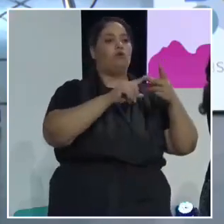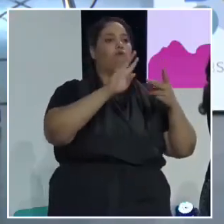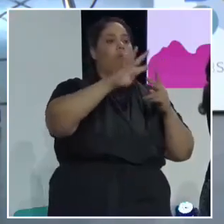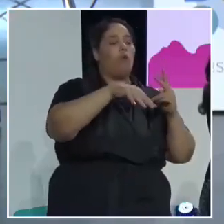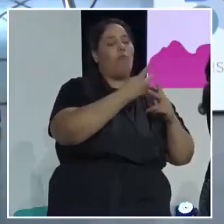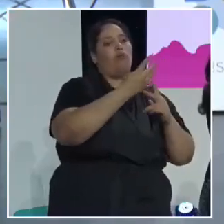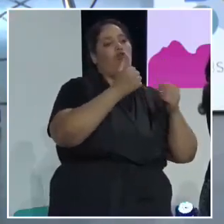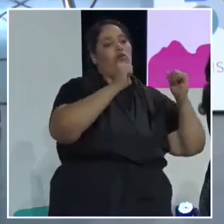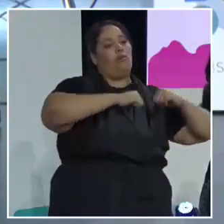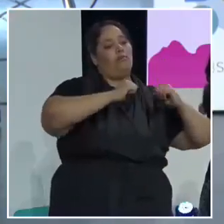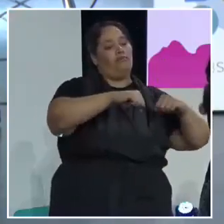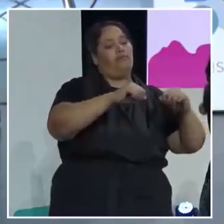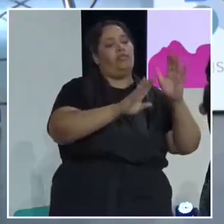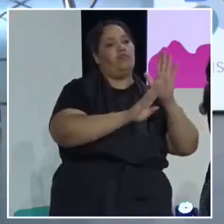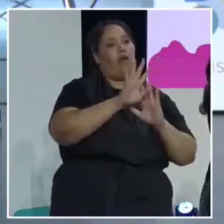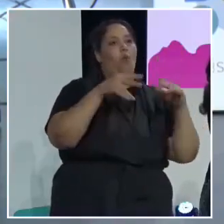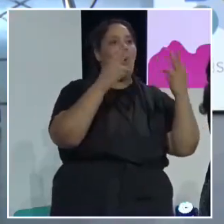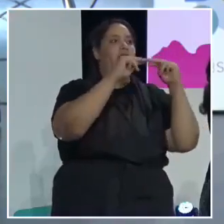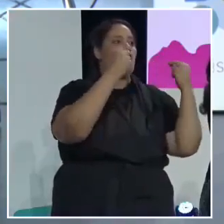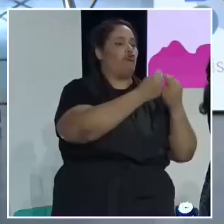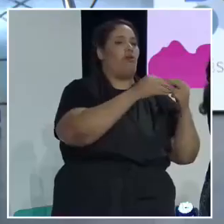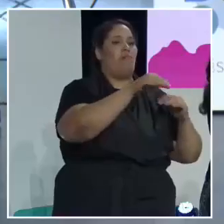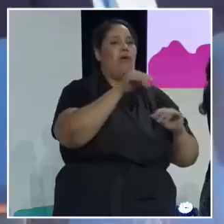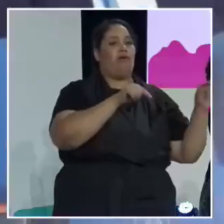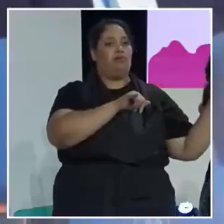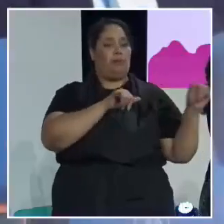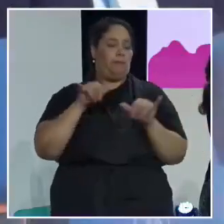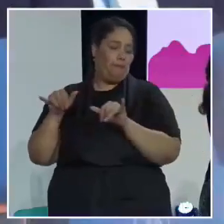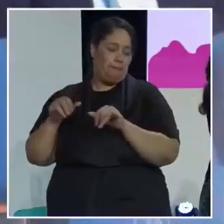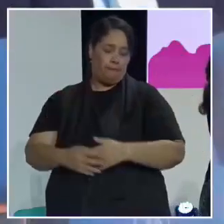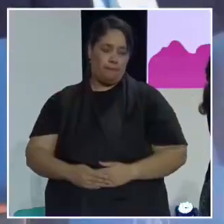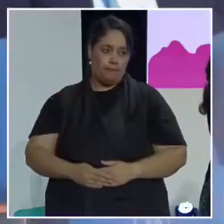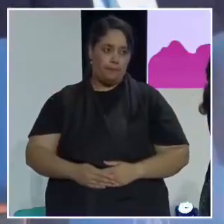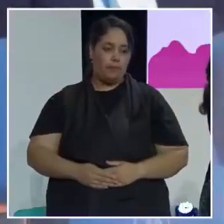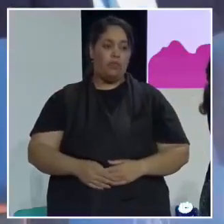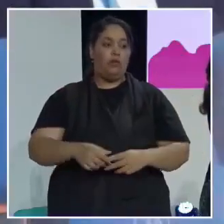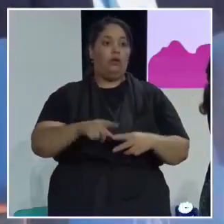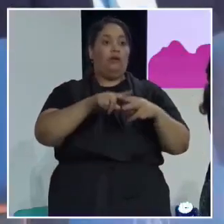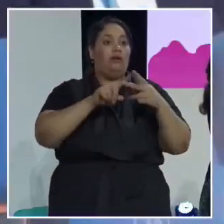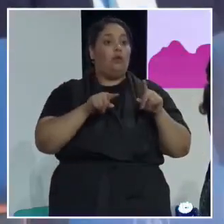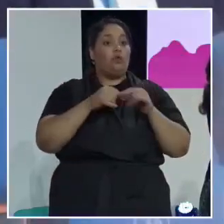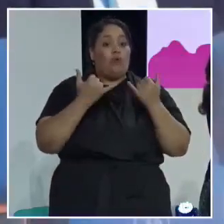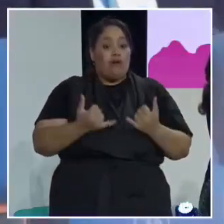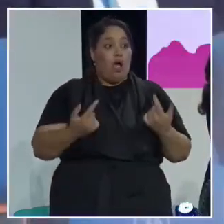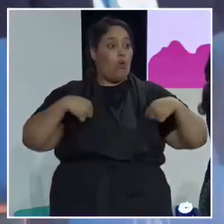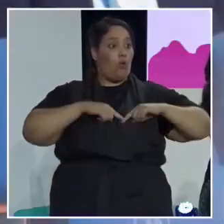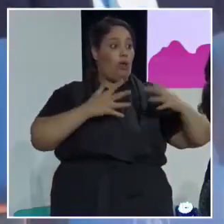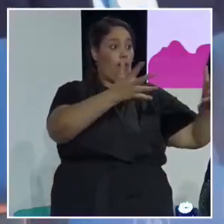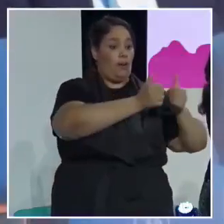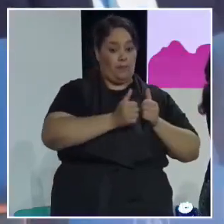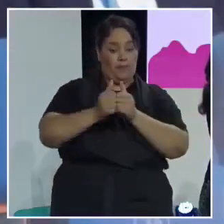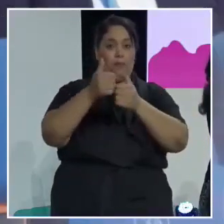banks or national banks. Second, in this preparation process,